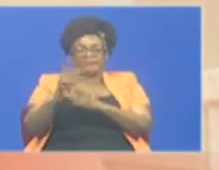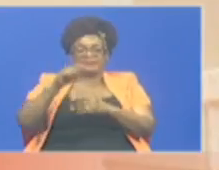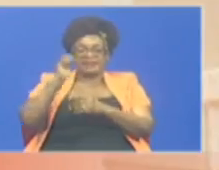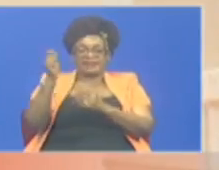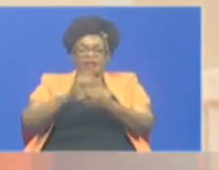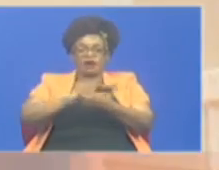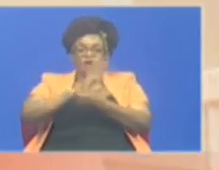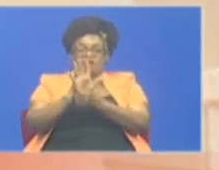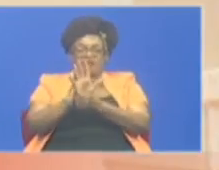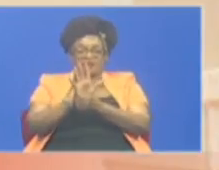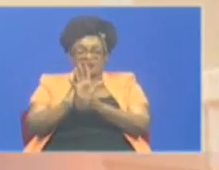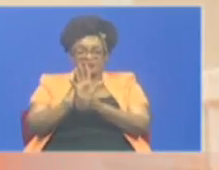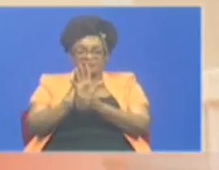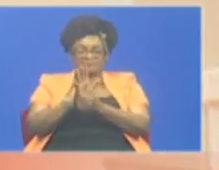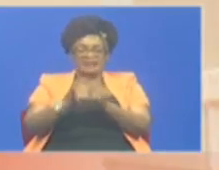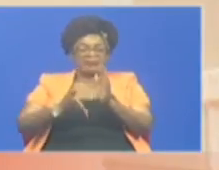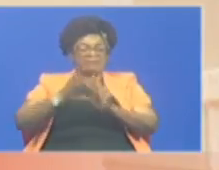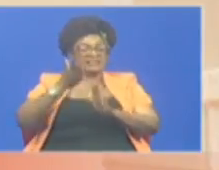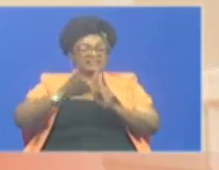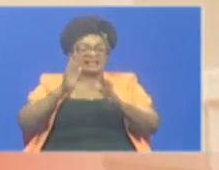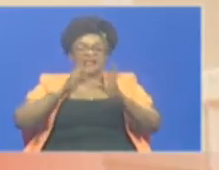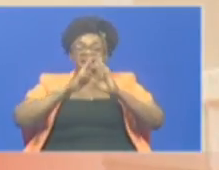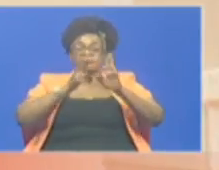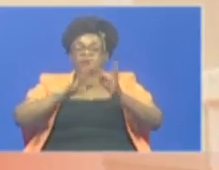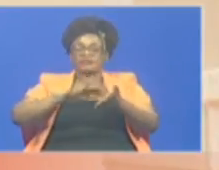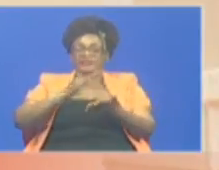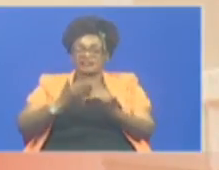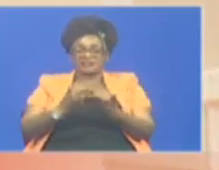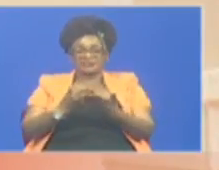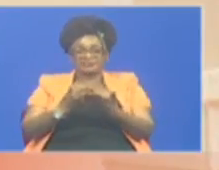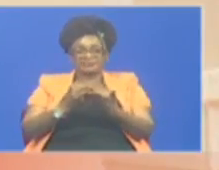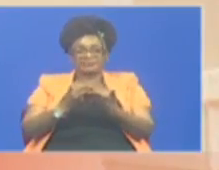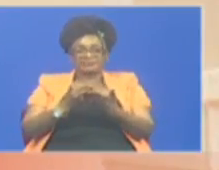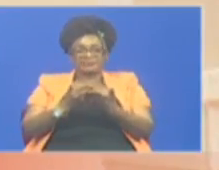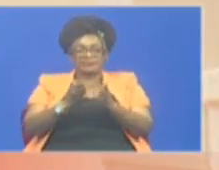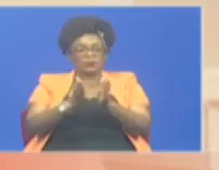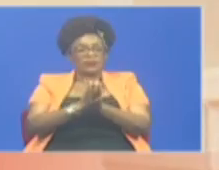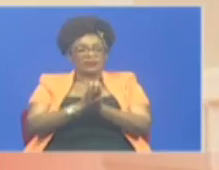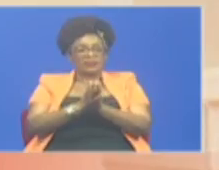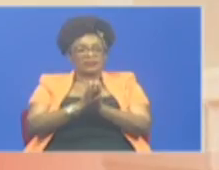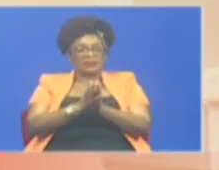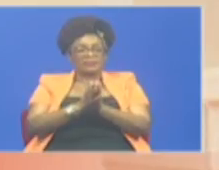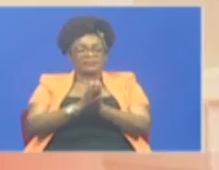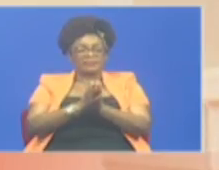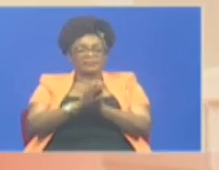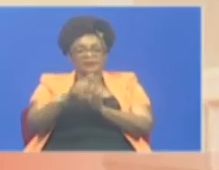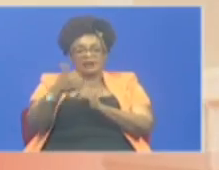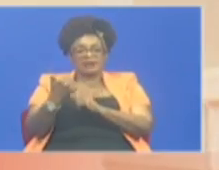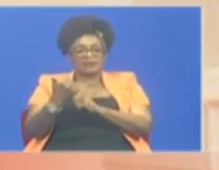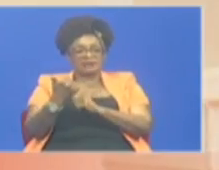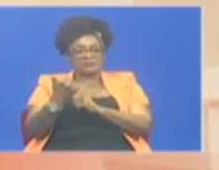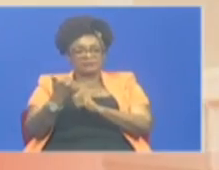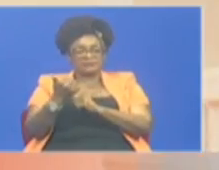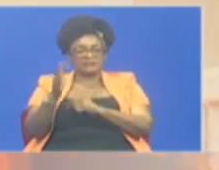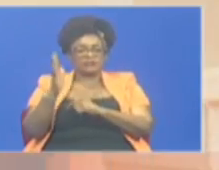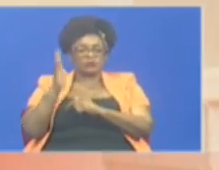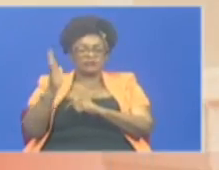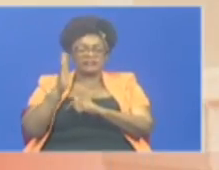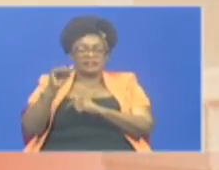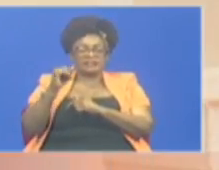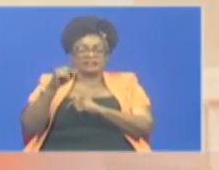COVID-19 Emergency Response Fund, together with the relevant security